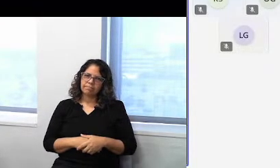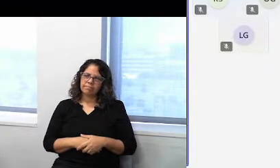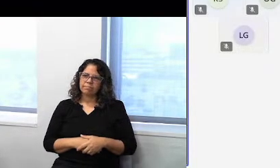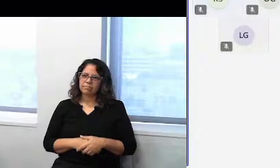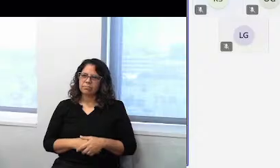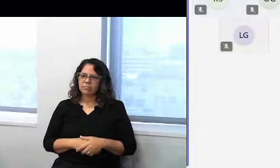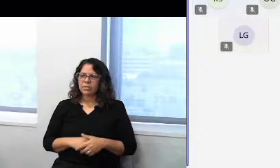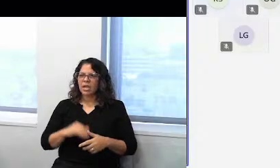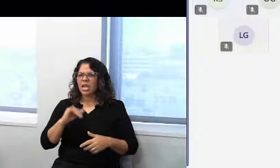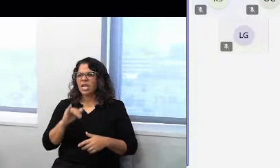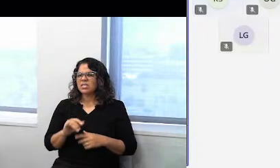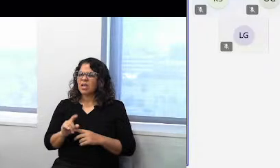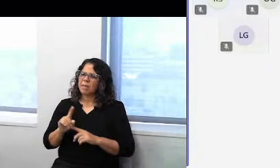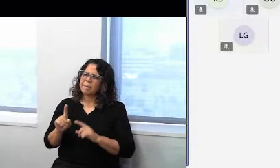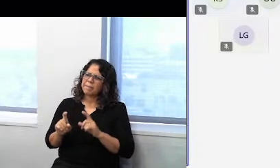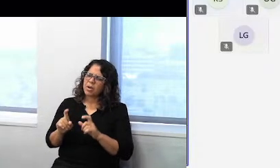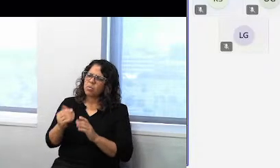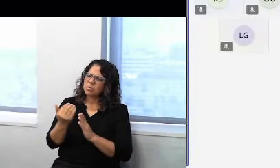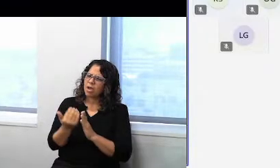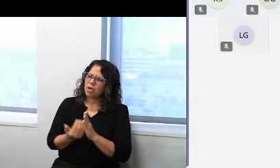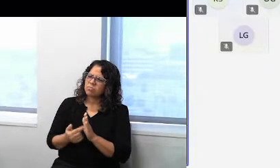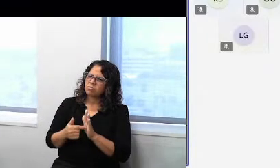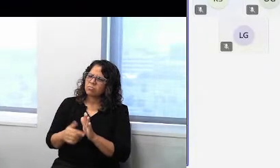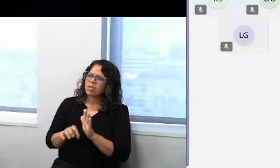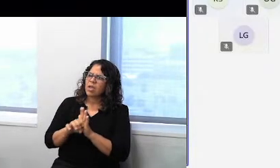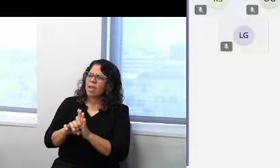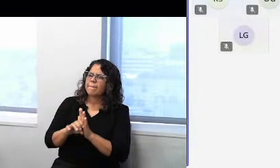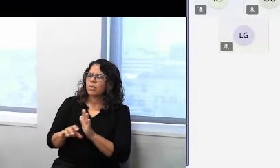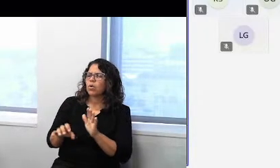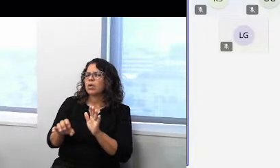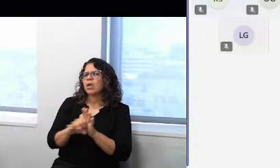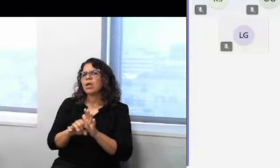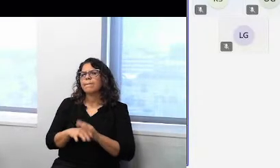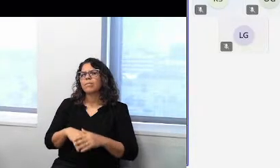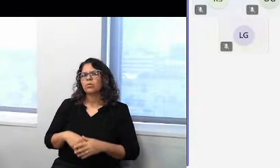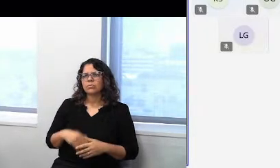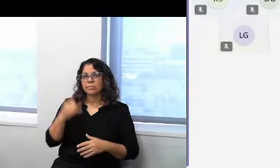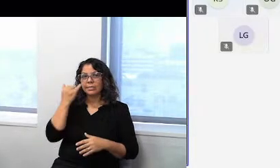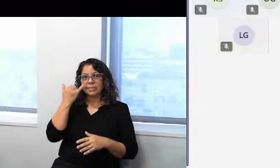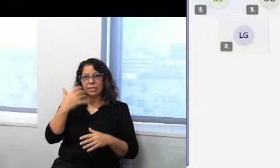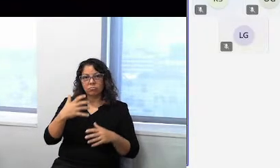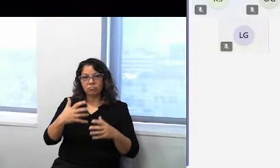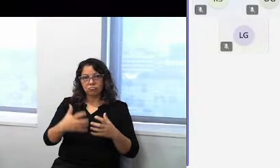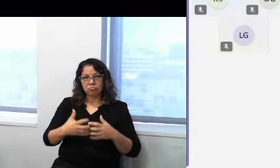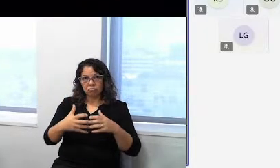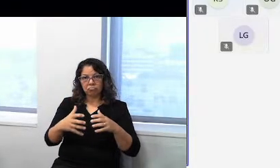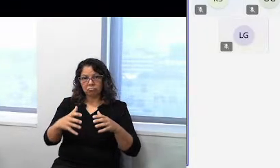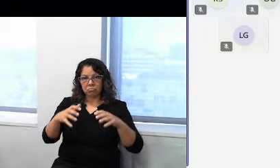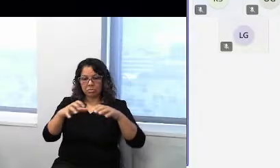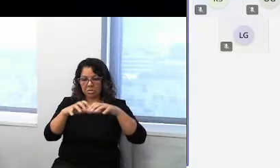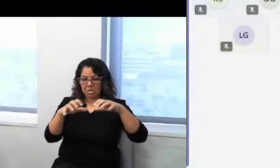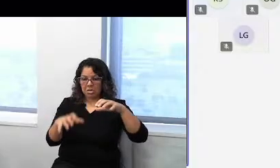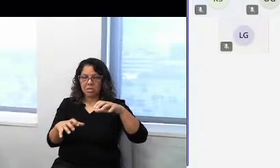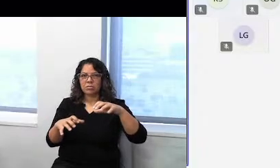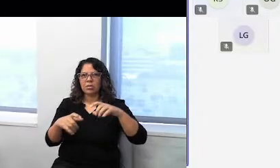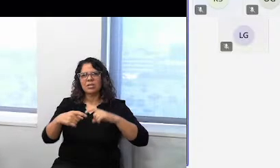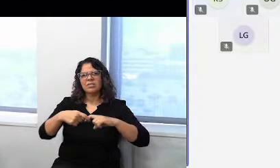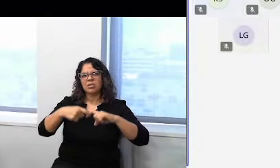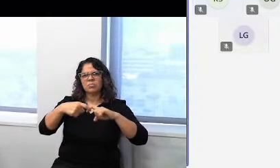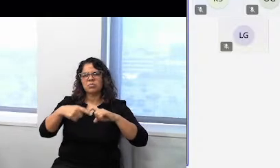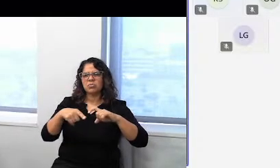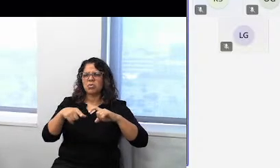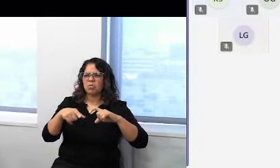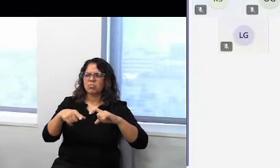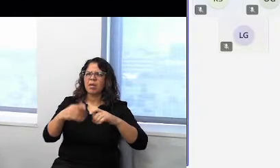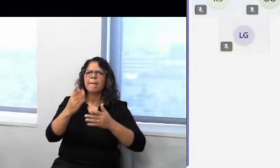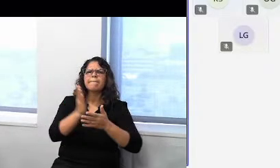a switching station that you said part of it had been energized, but it has not gone commercial. In terms of not going commercial,